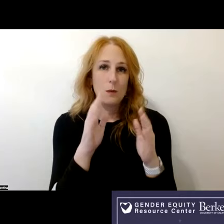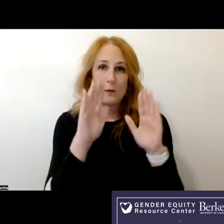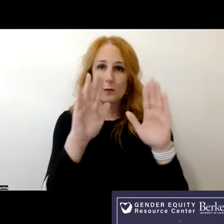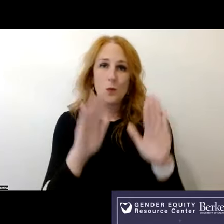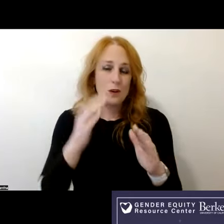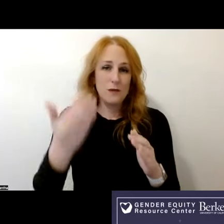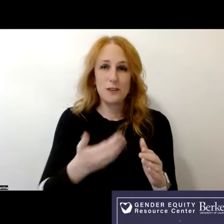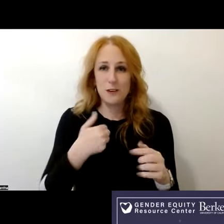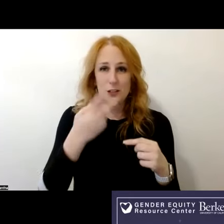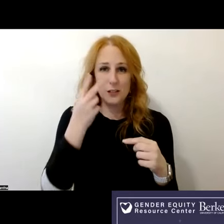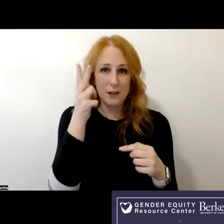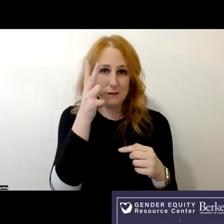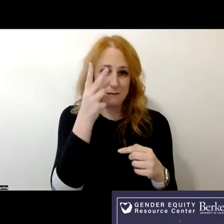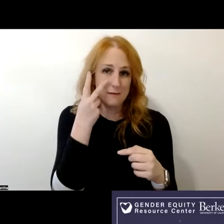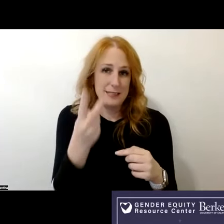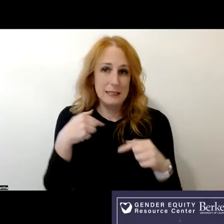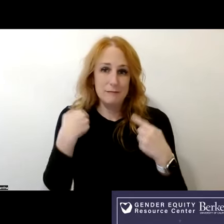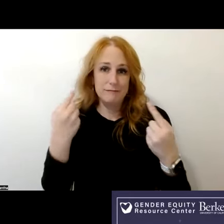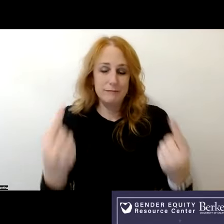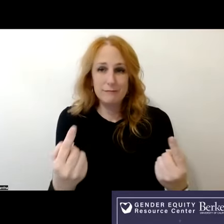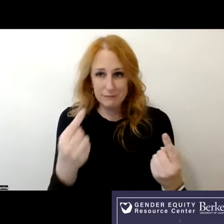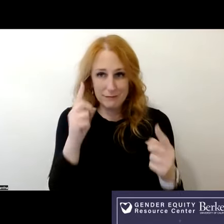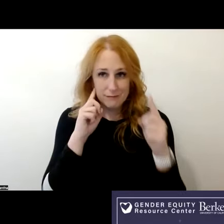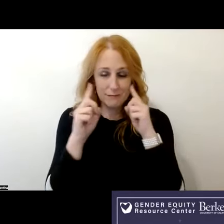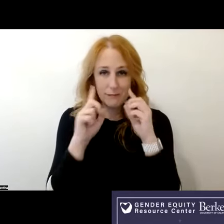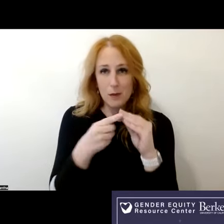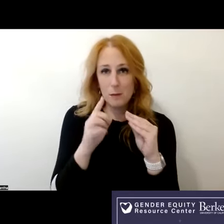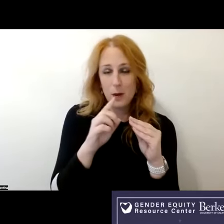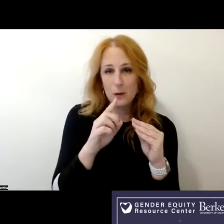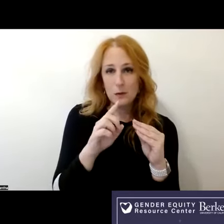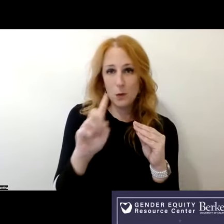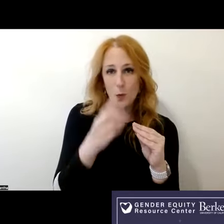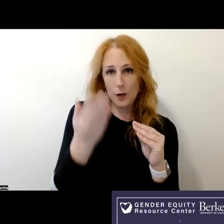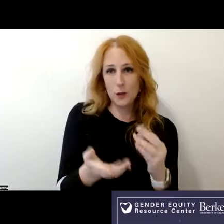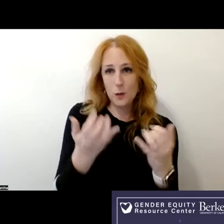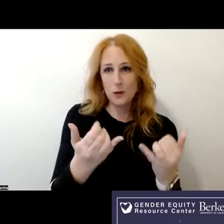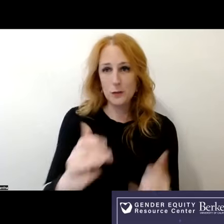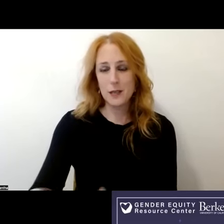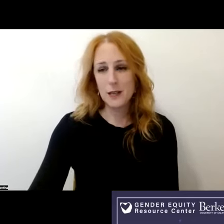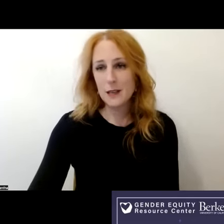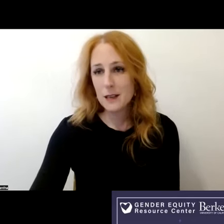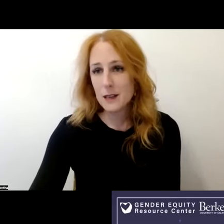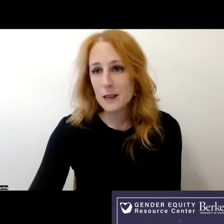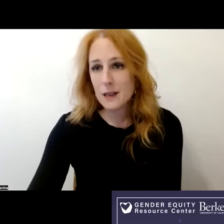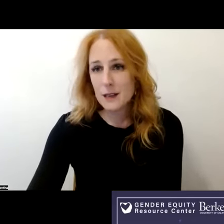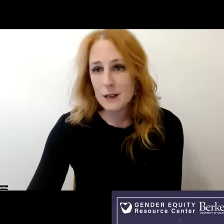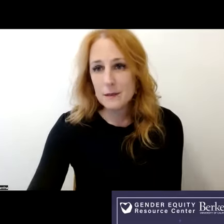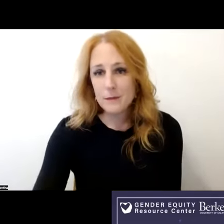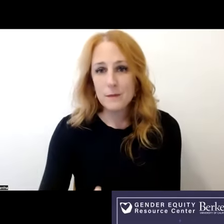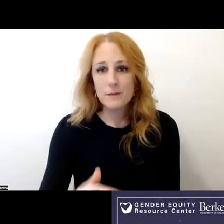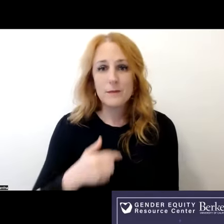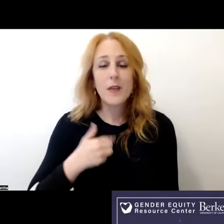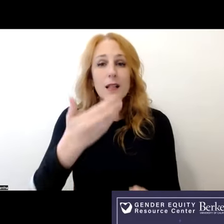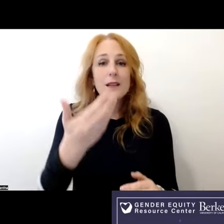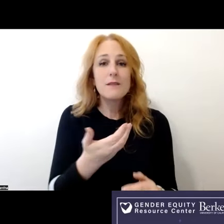really appreciate just hearing a little bit about where you're at today. I'll invite Tobirus to